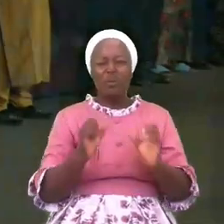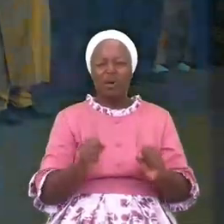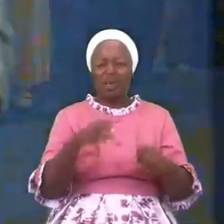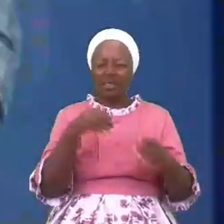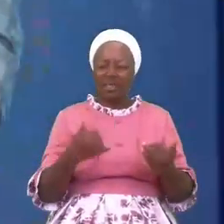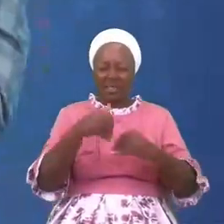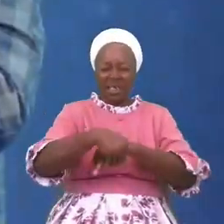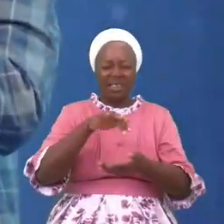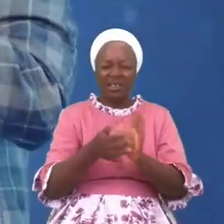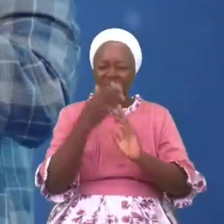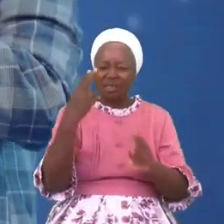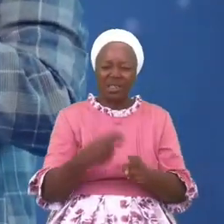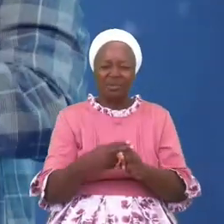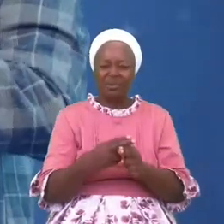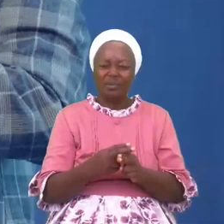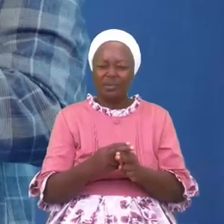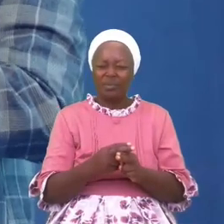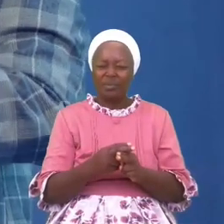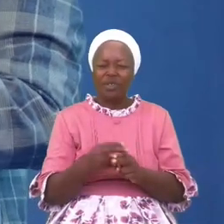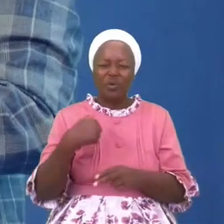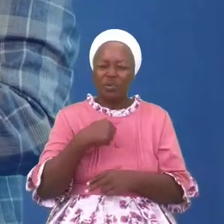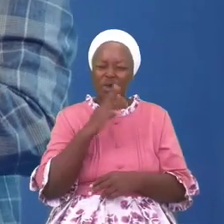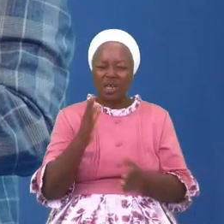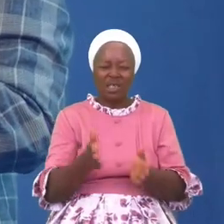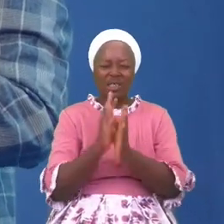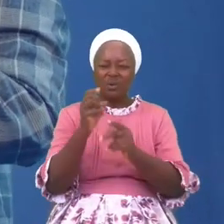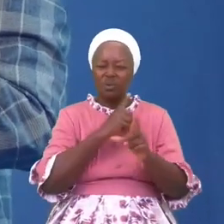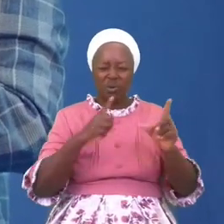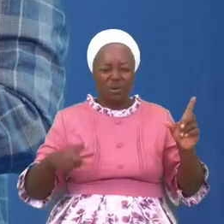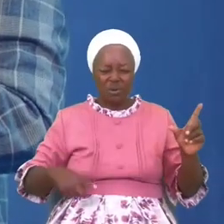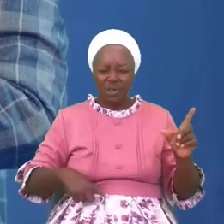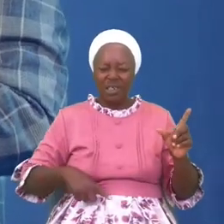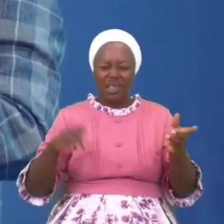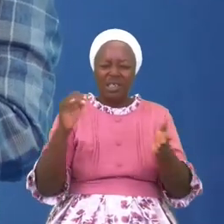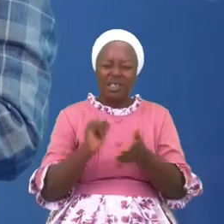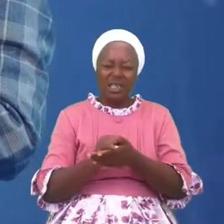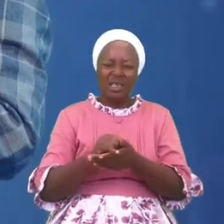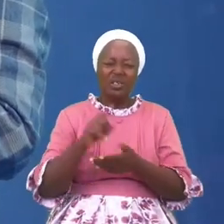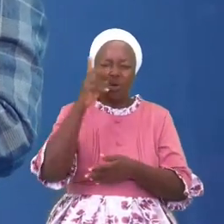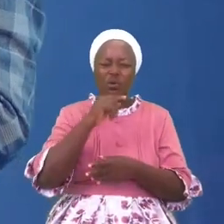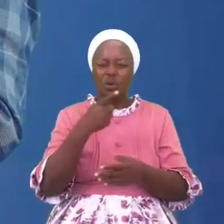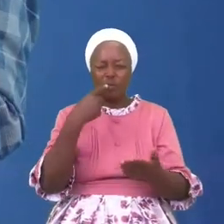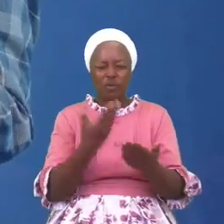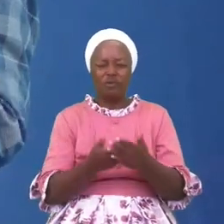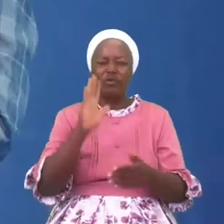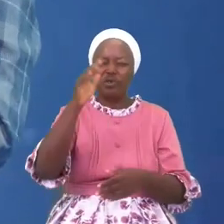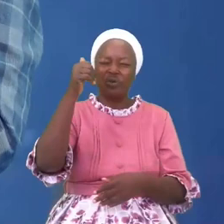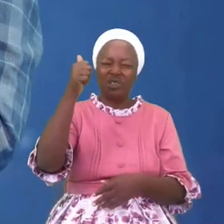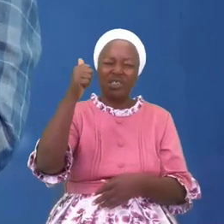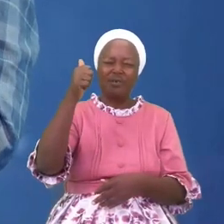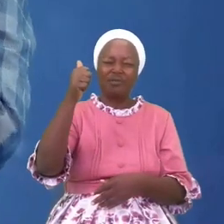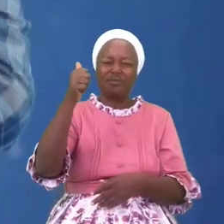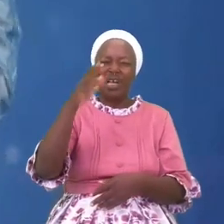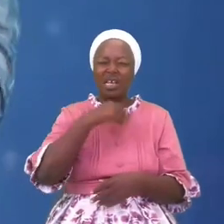asking, Lord, that you'll prove yourself a sufficient God, a mighty